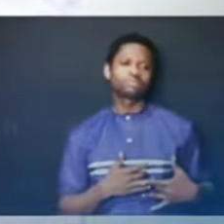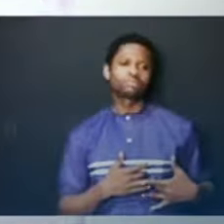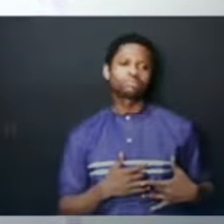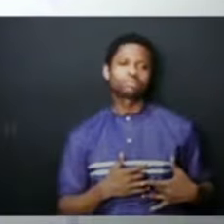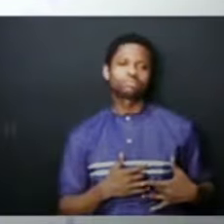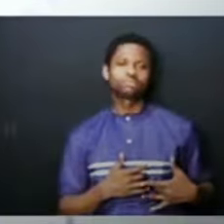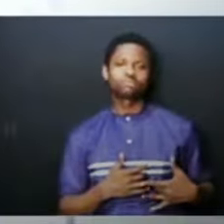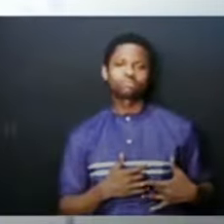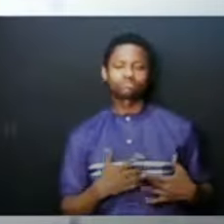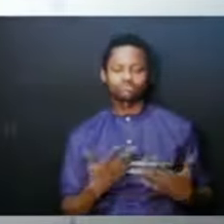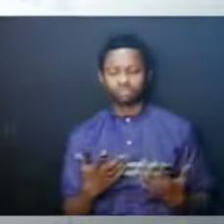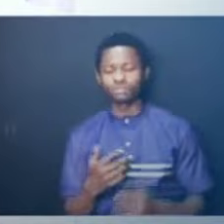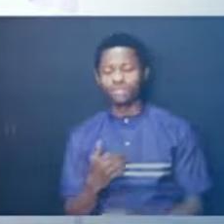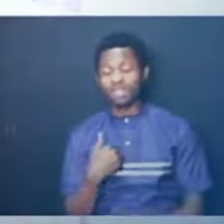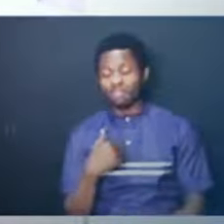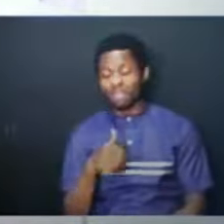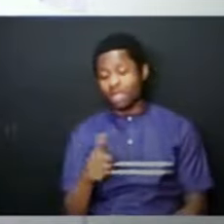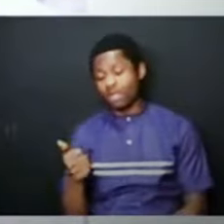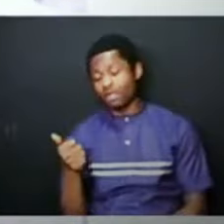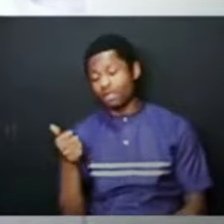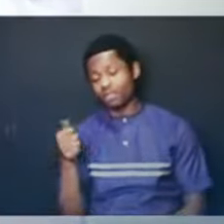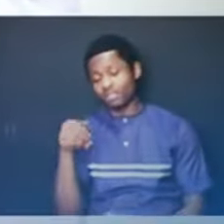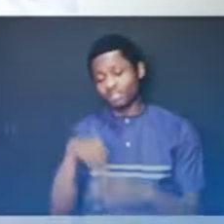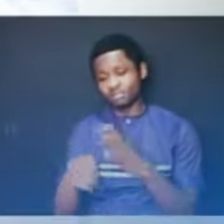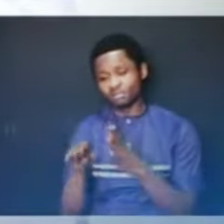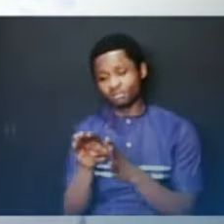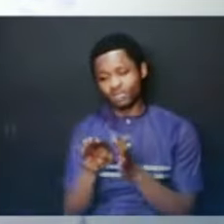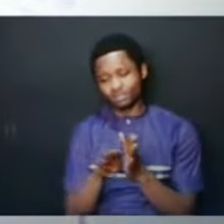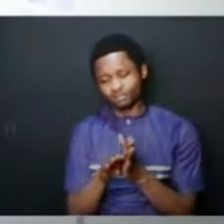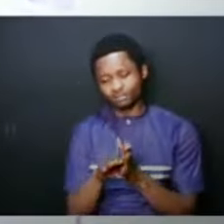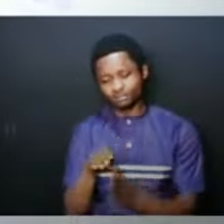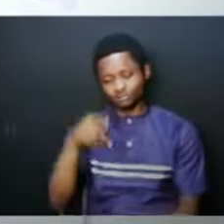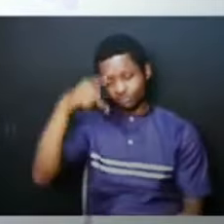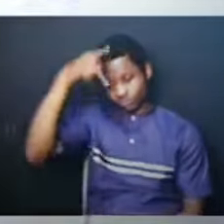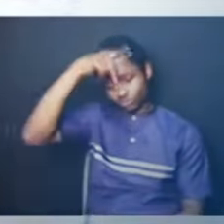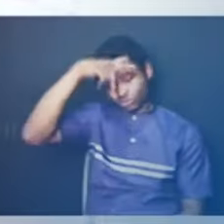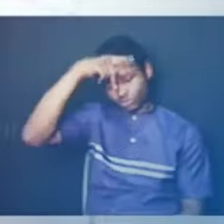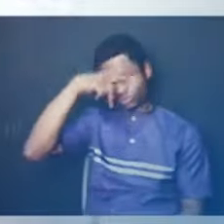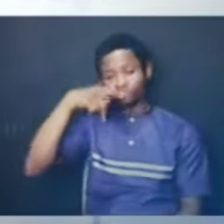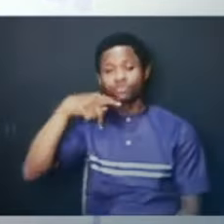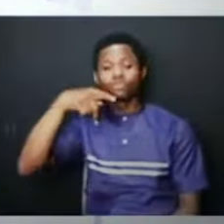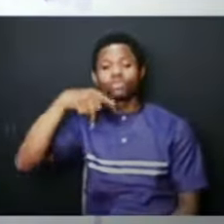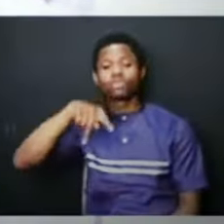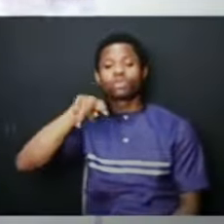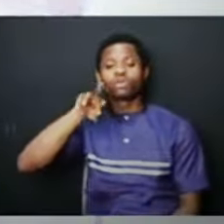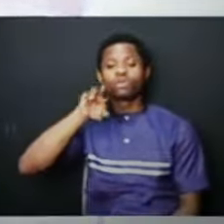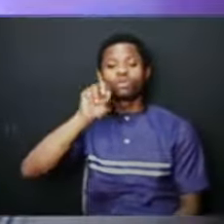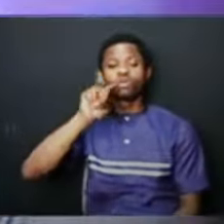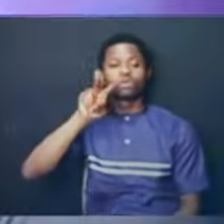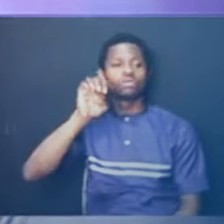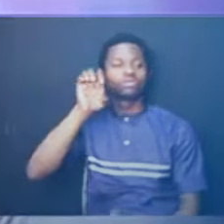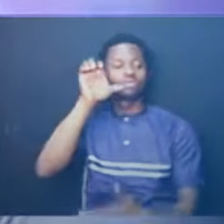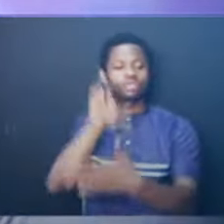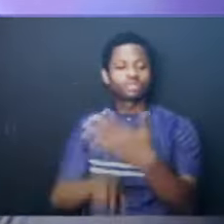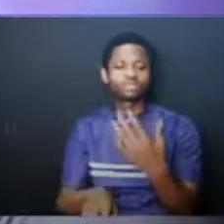us take this big one from Proverbs 16, verse 2. Proverbs